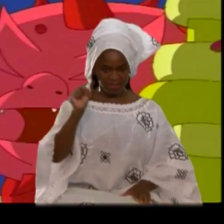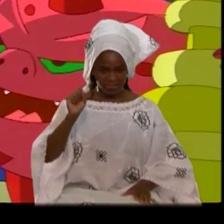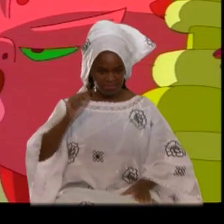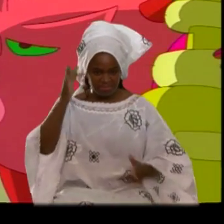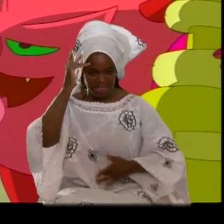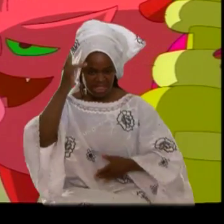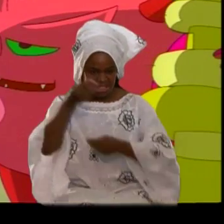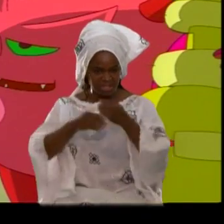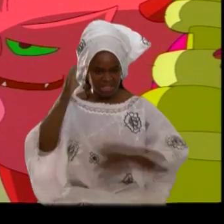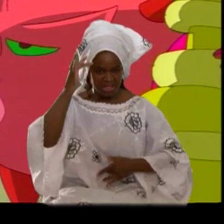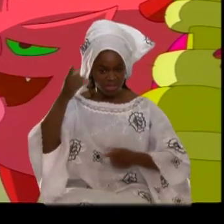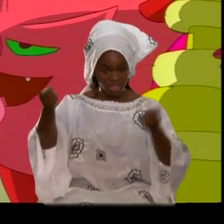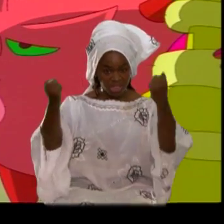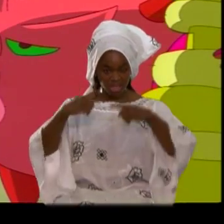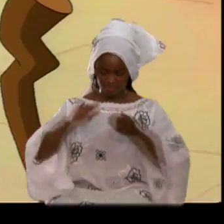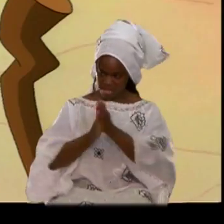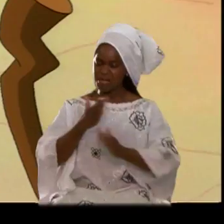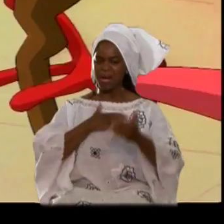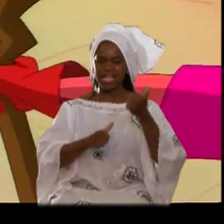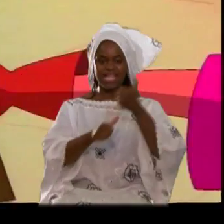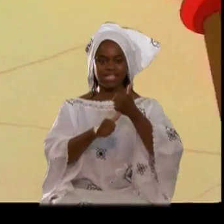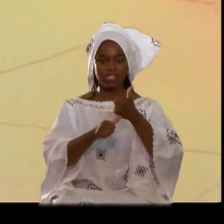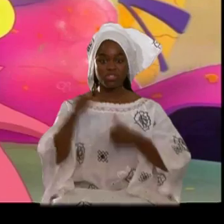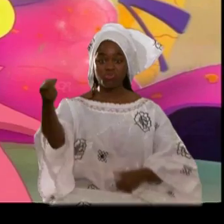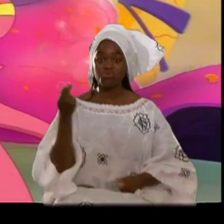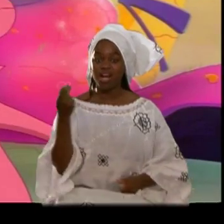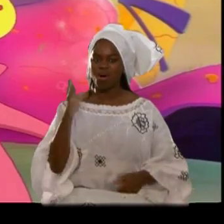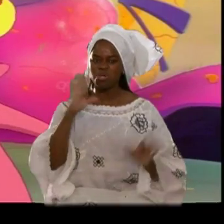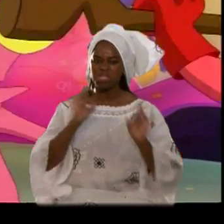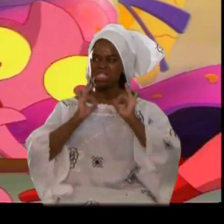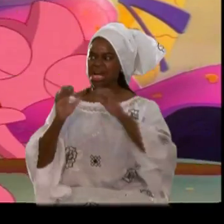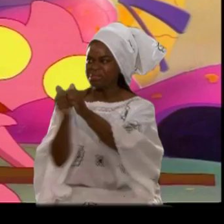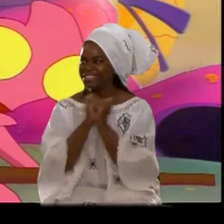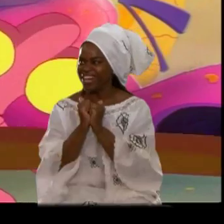You and I will do terrible things together, my friends. Hold this for